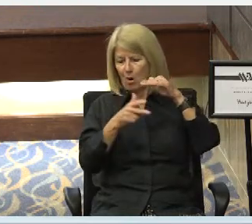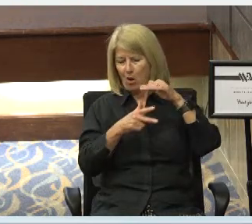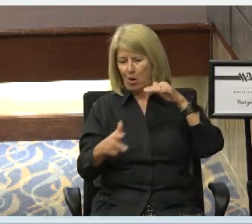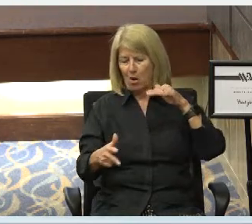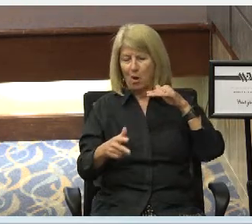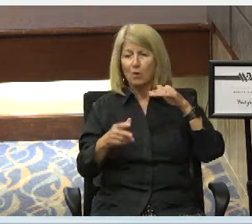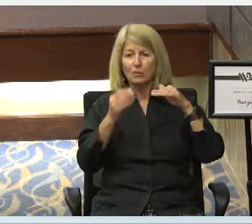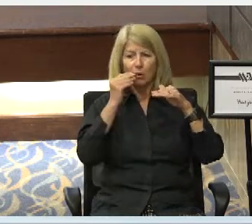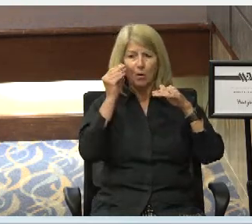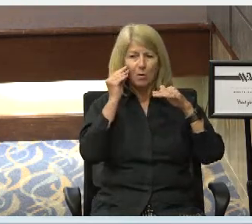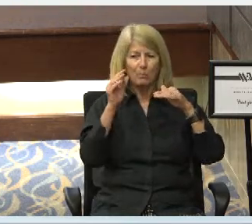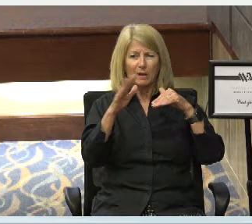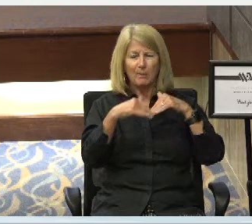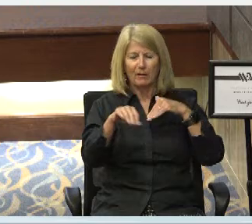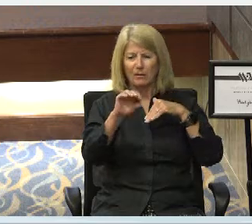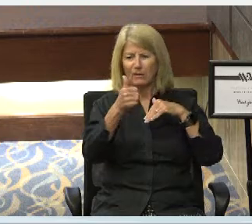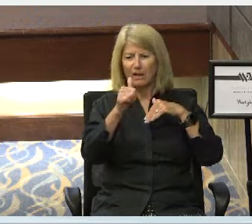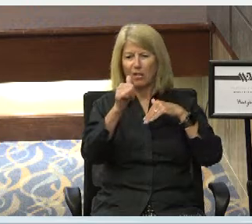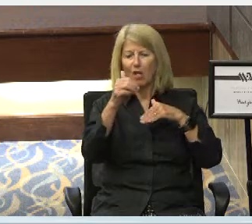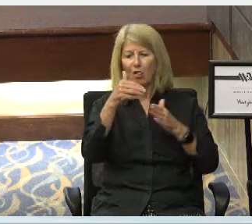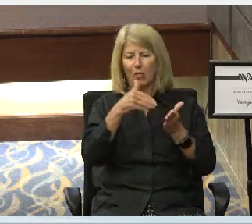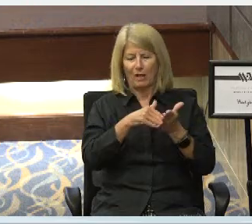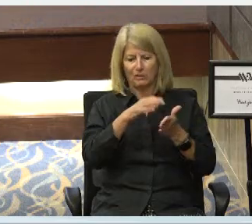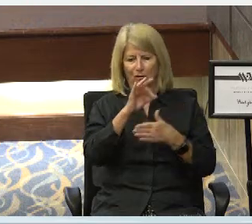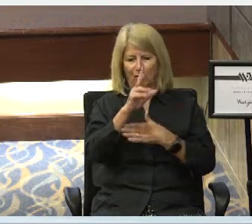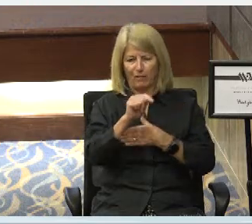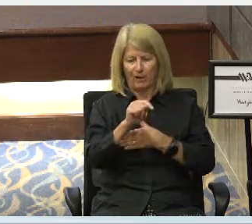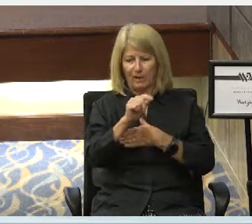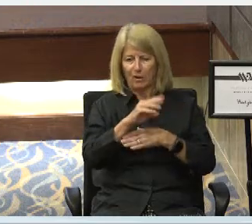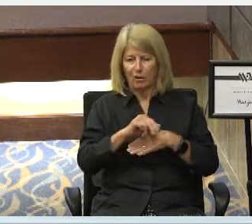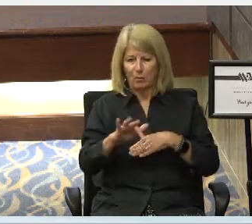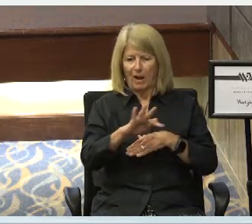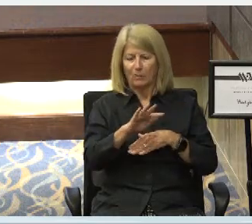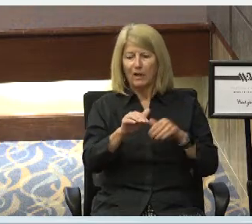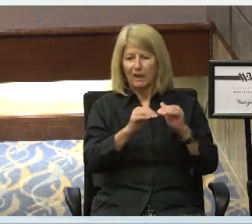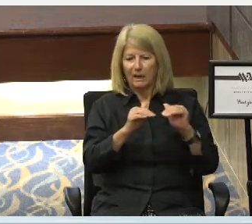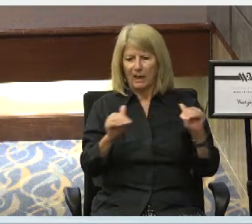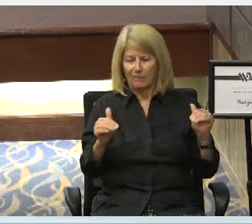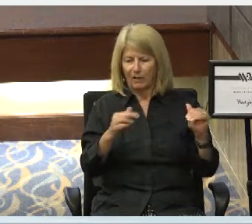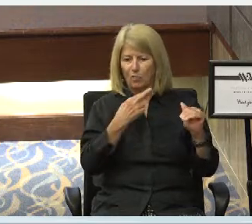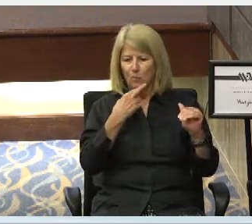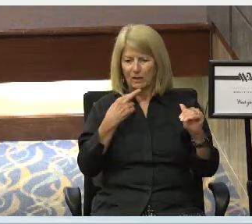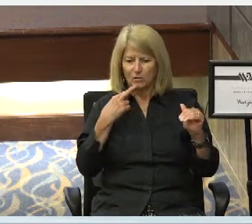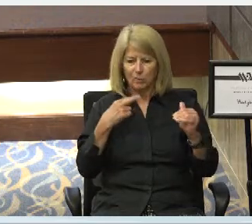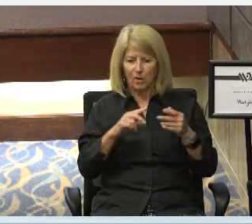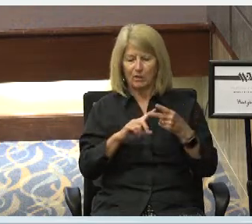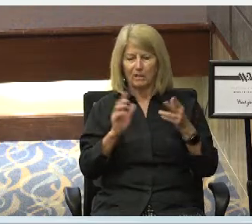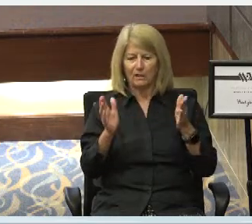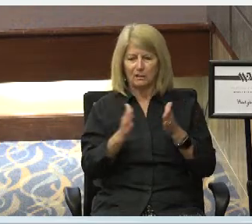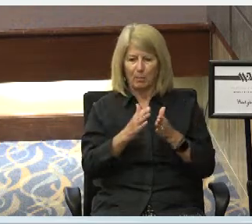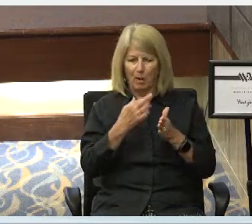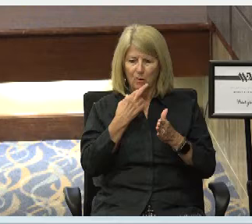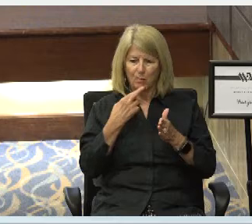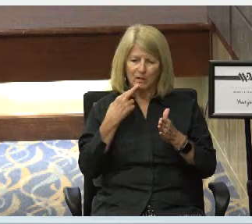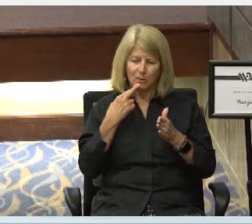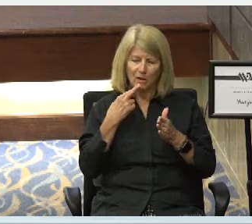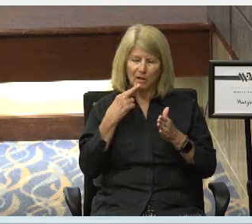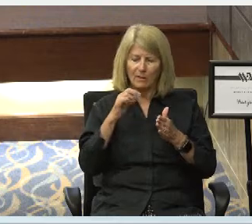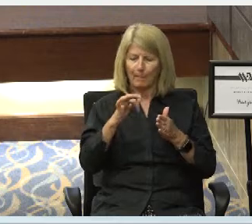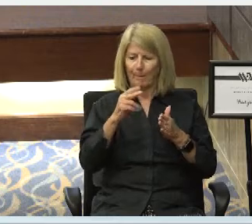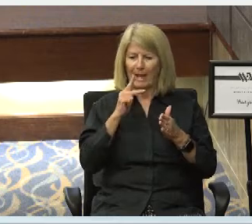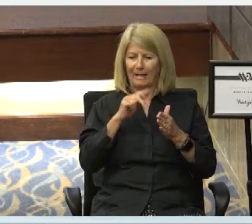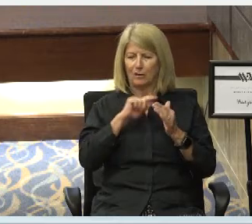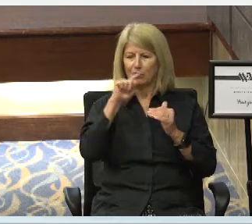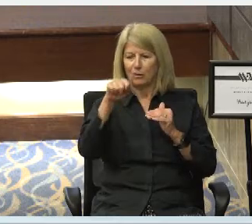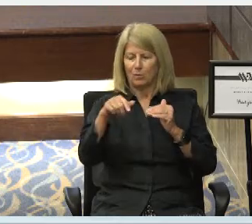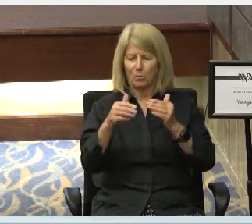and about 10,000 feet at ground level of retail restaurant and a smaller restaurant in the back corner.